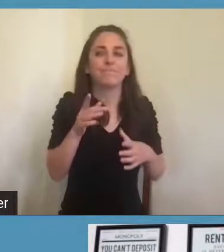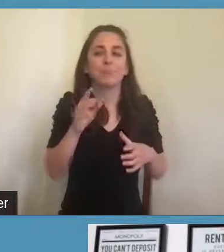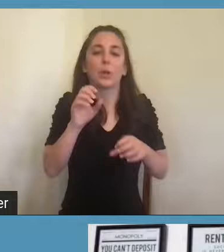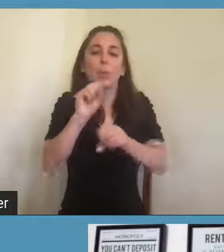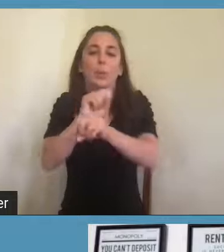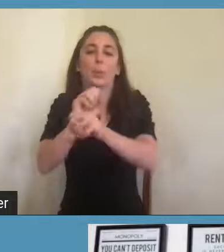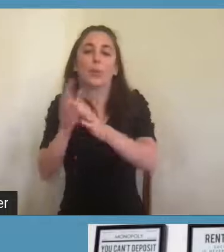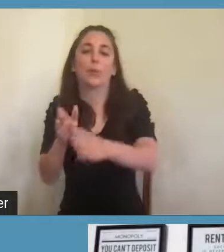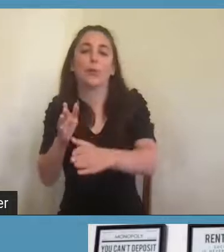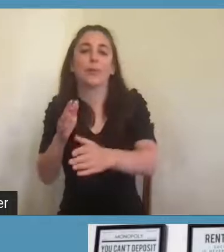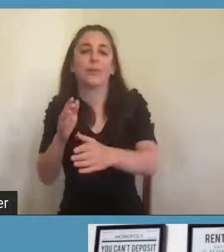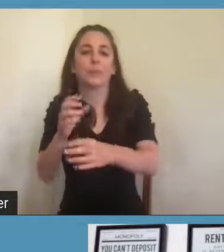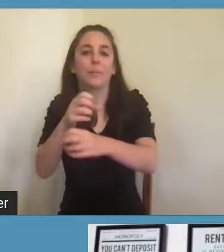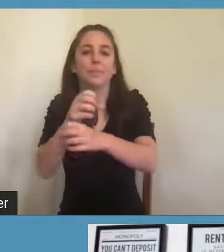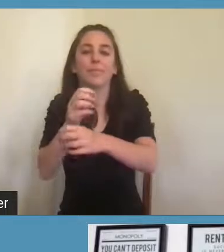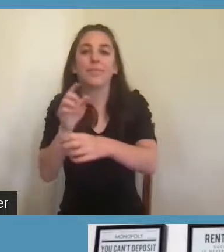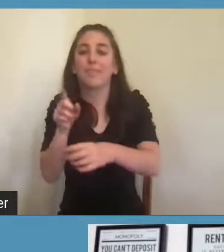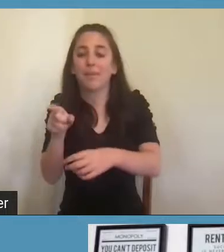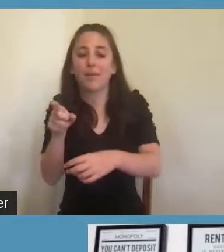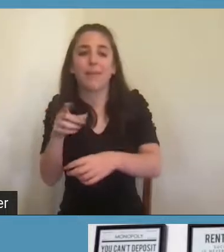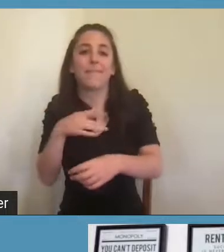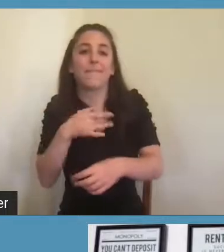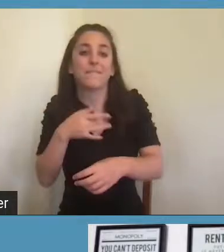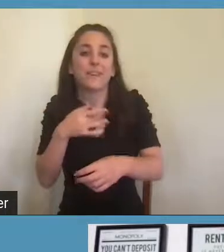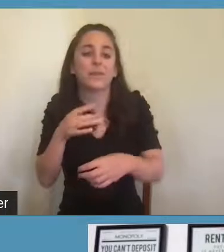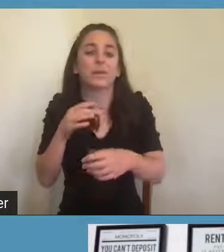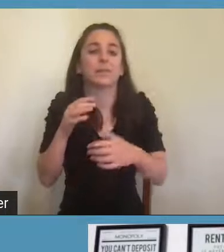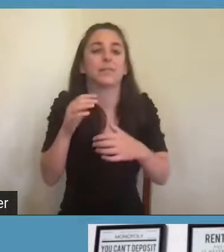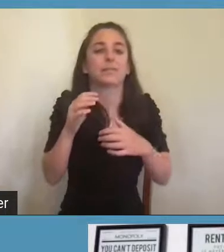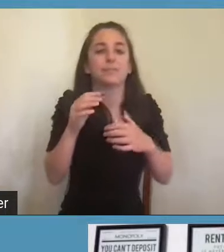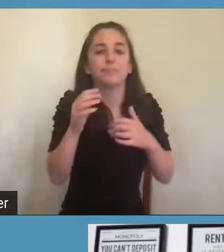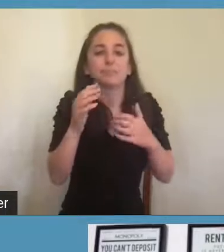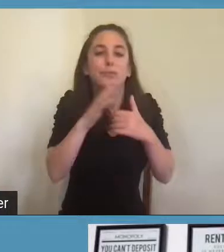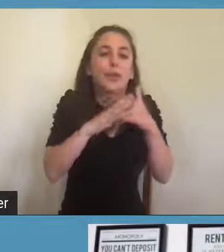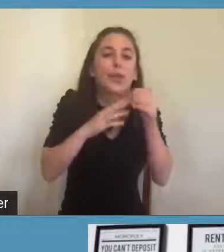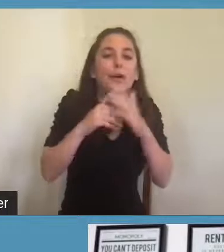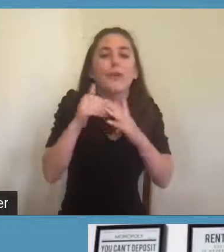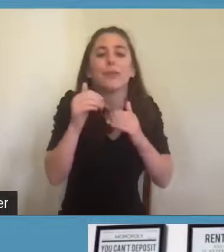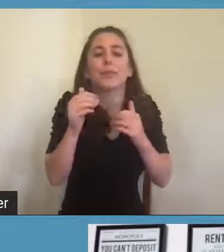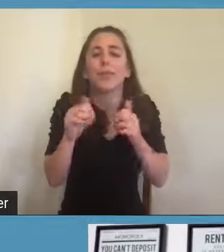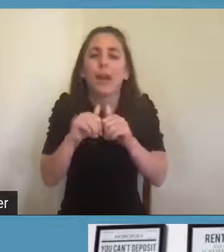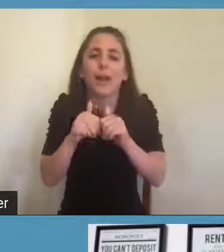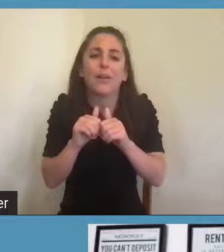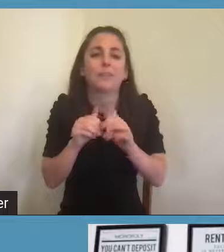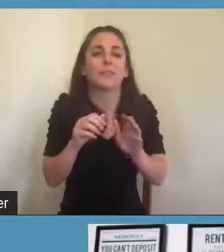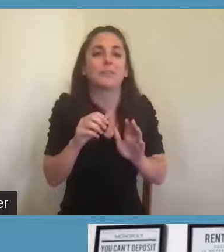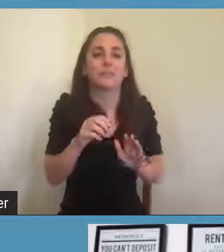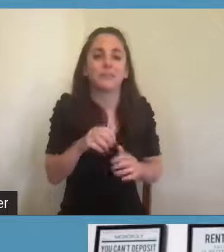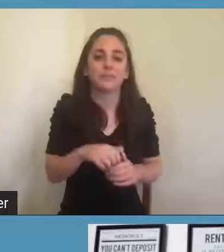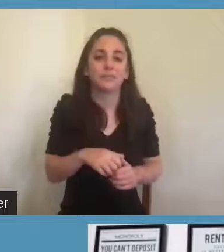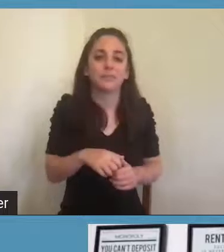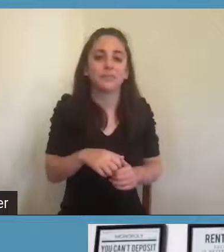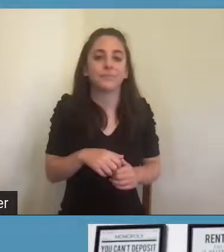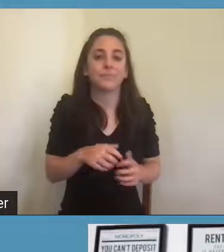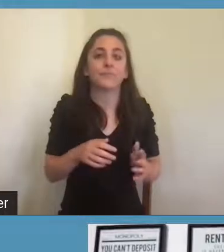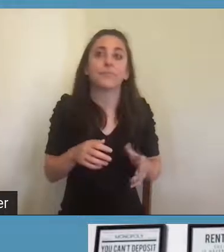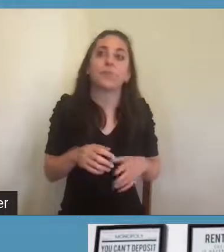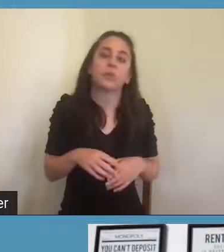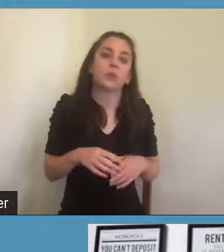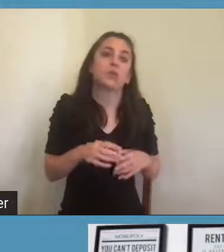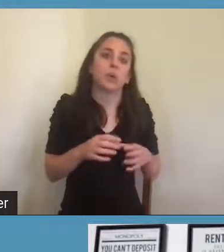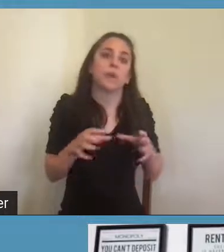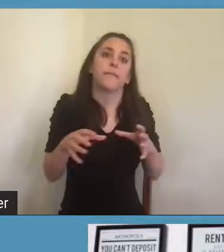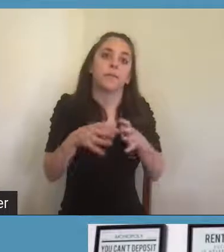comfortable. And now if this is something that resonates, I don't want to take up too much time here, but I have an entire talk track